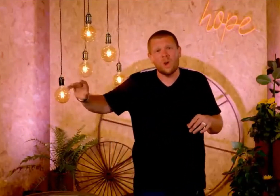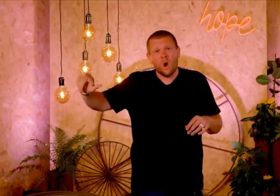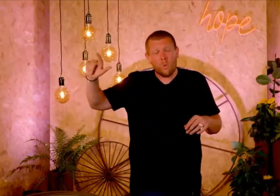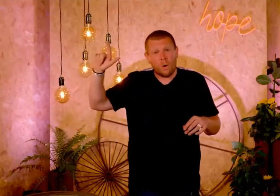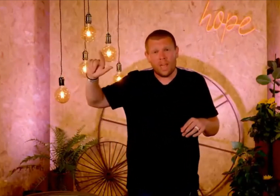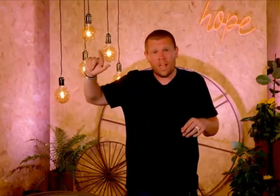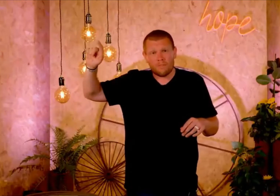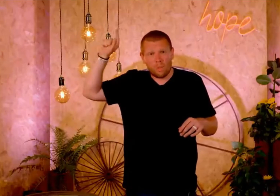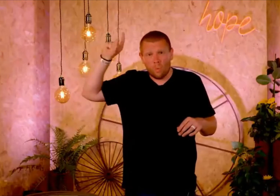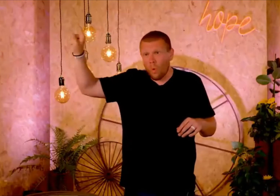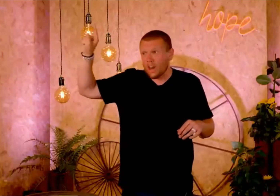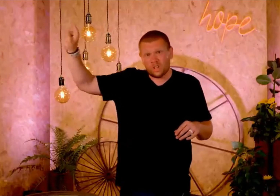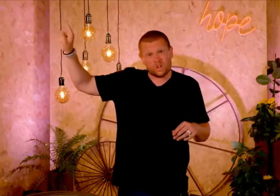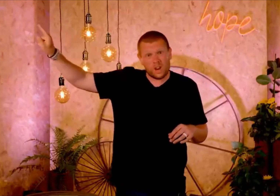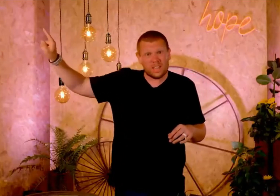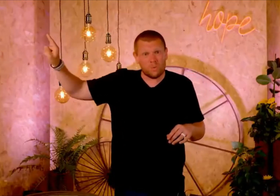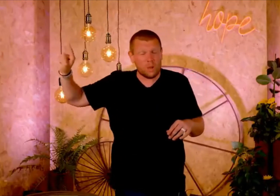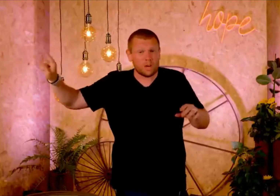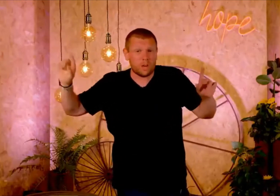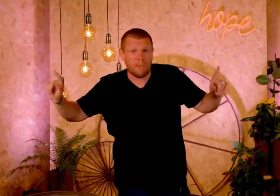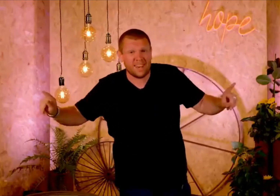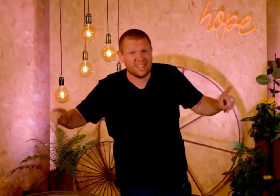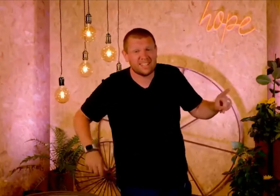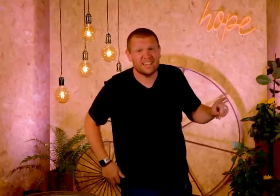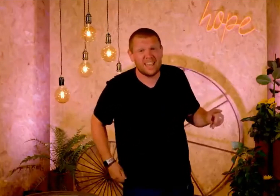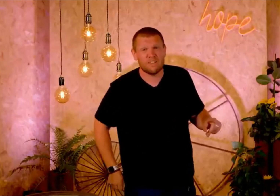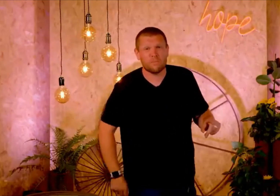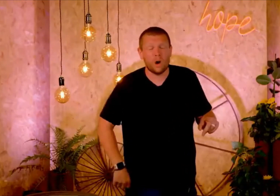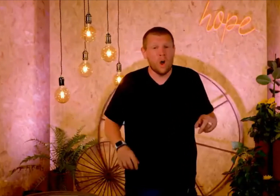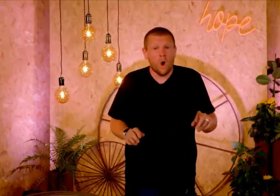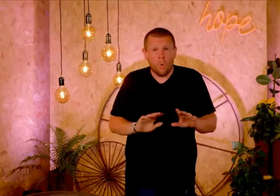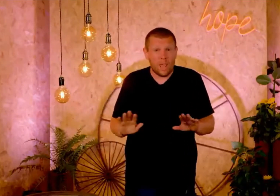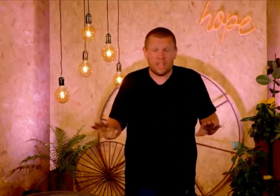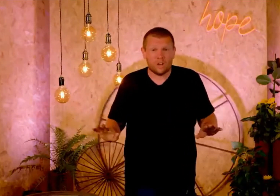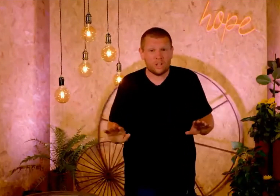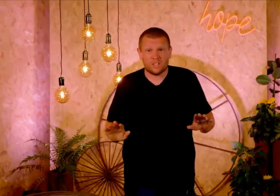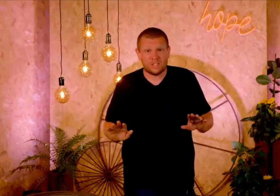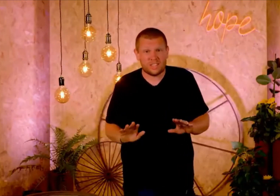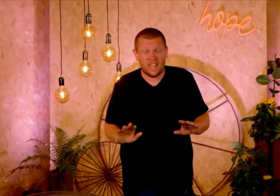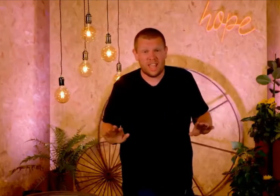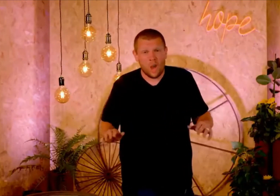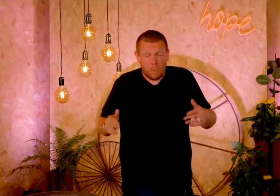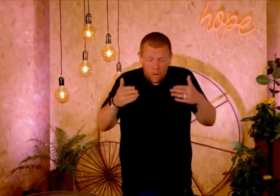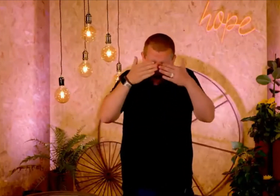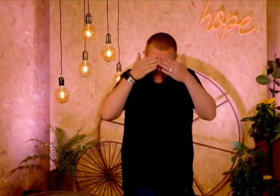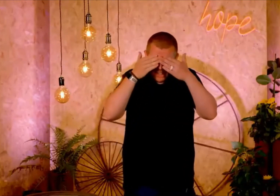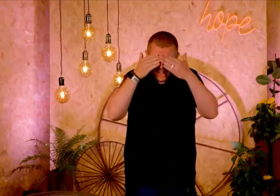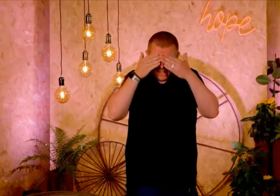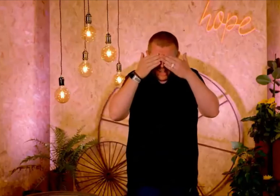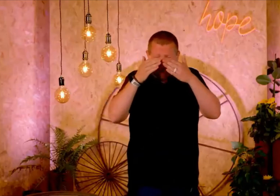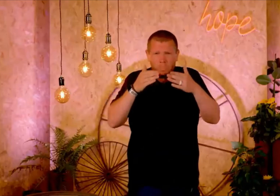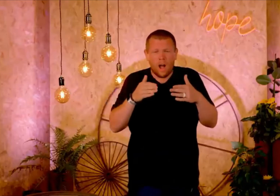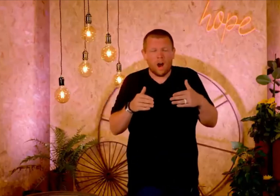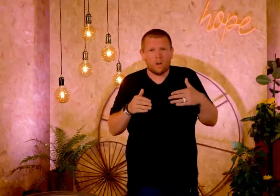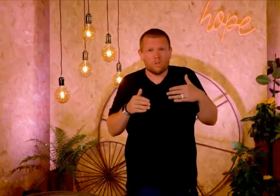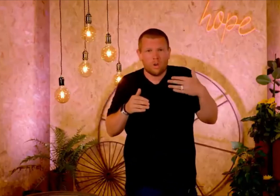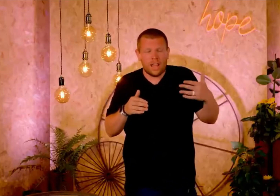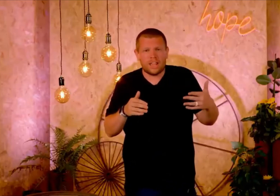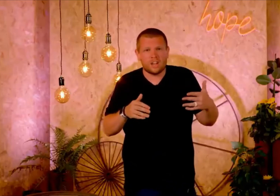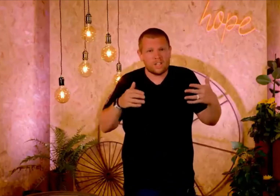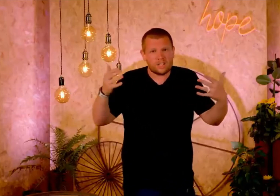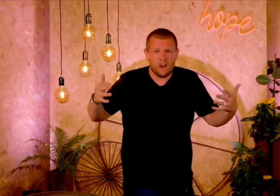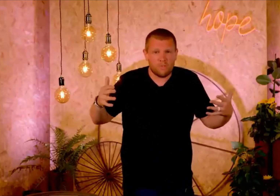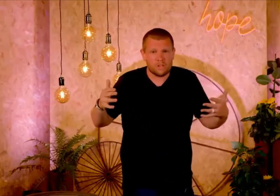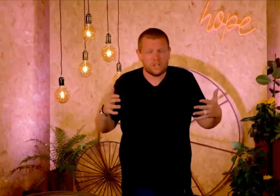garden when we ate from the one tree that we were commanded to leave but we couldn't see, blinded by our